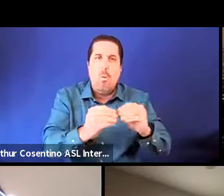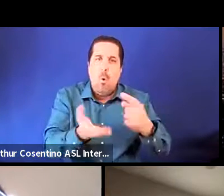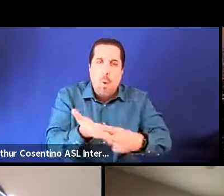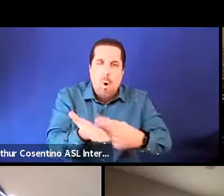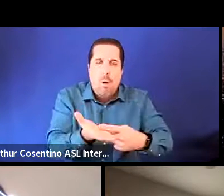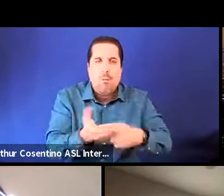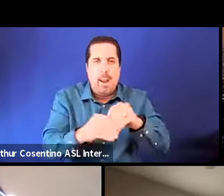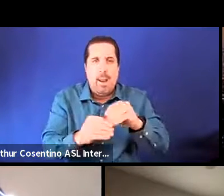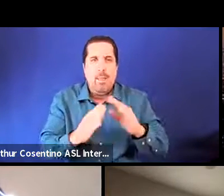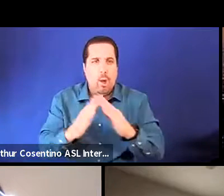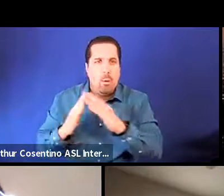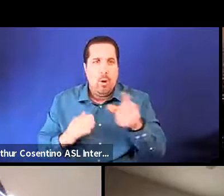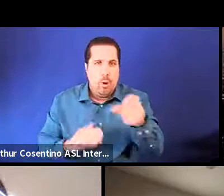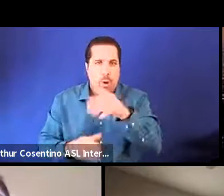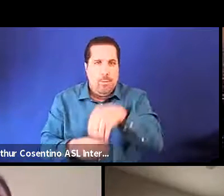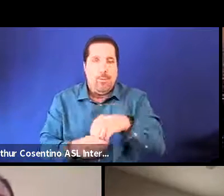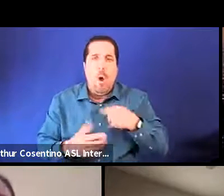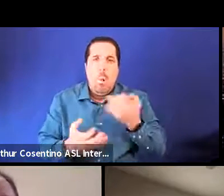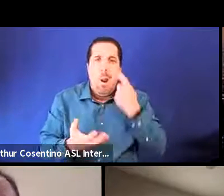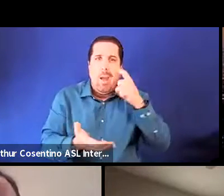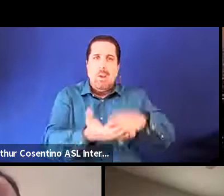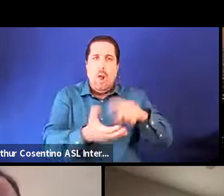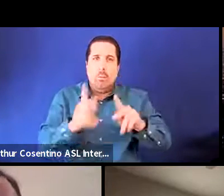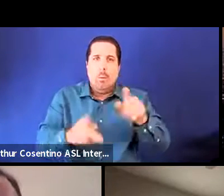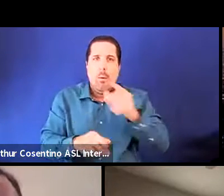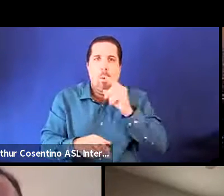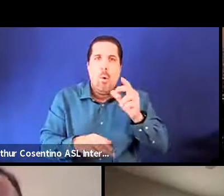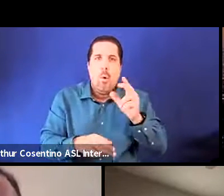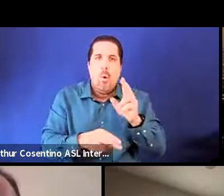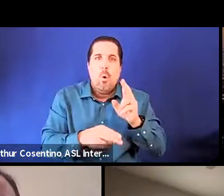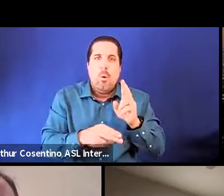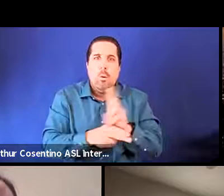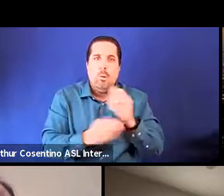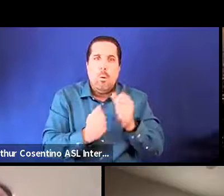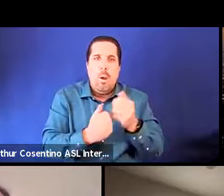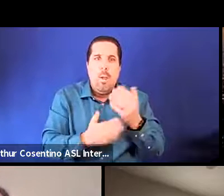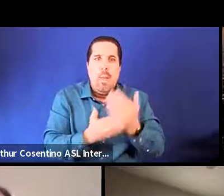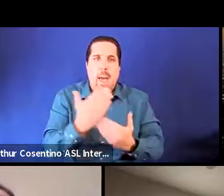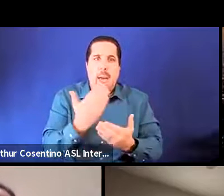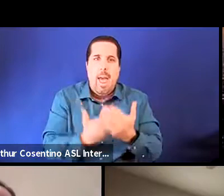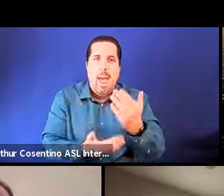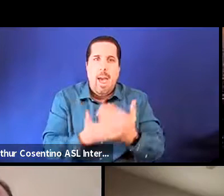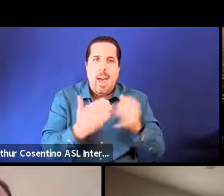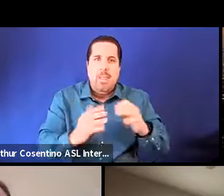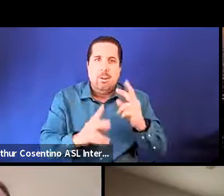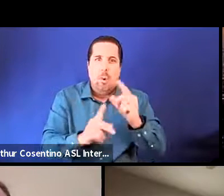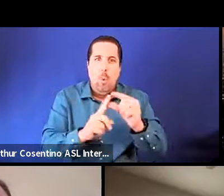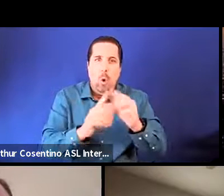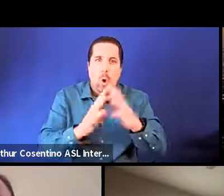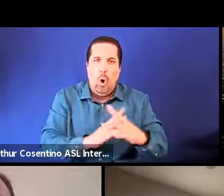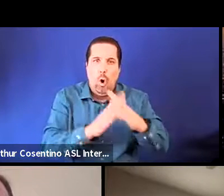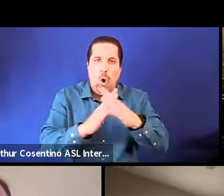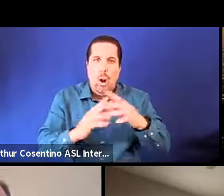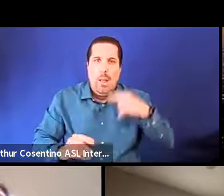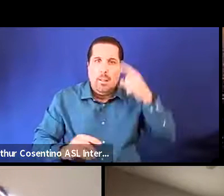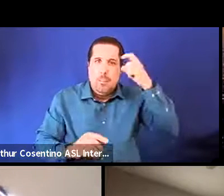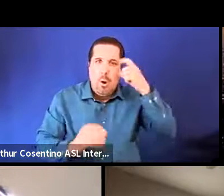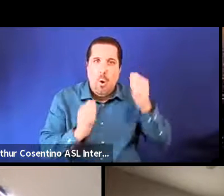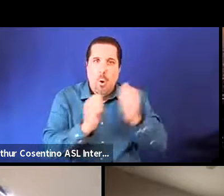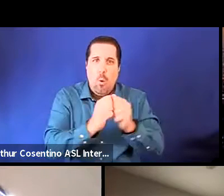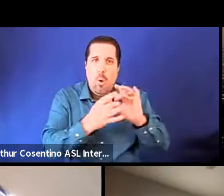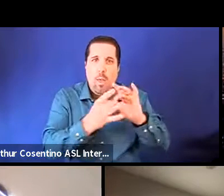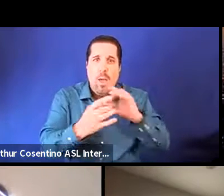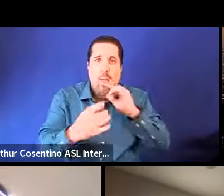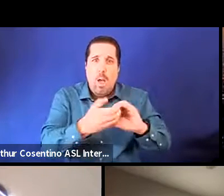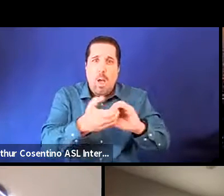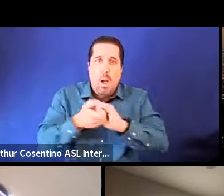in. I want to acknowledge the people who've been speaking with their hands. I've been saying this word a lot. I don't know what it means, but I have my suspicions that it's something to do with the